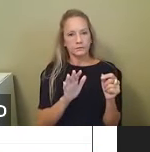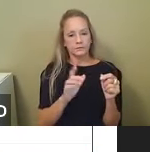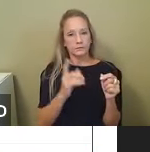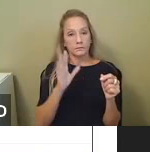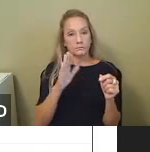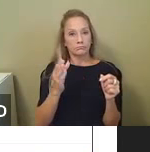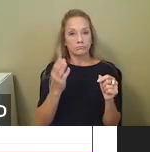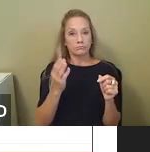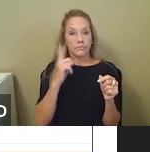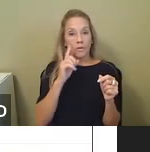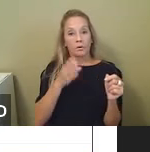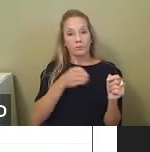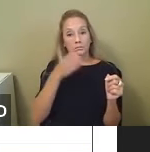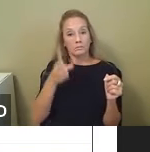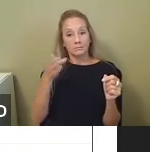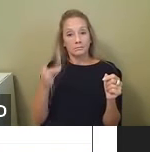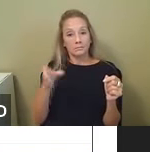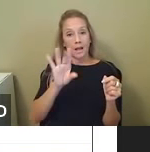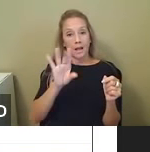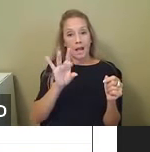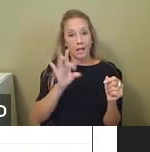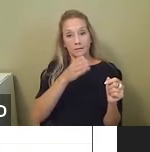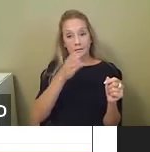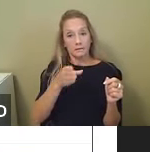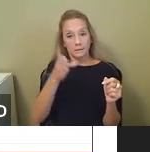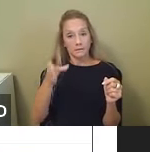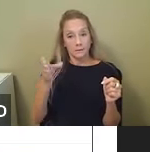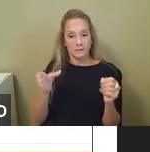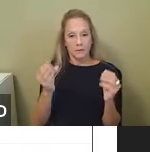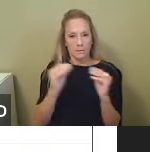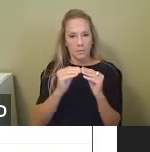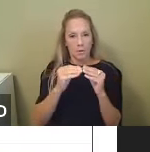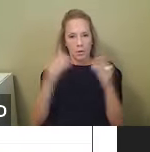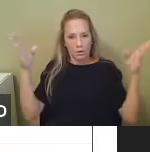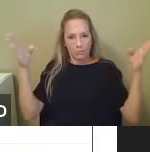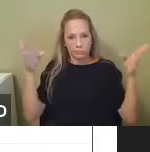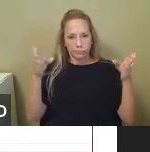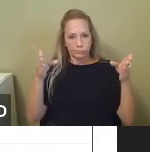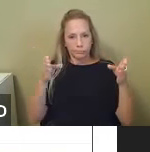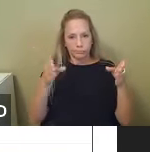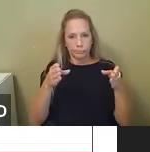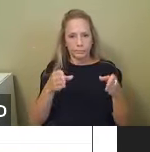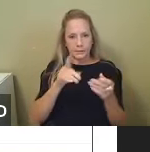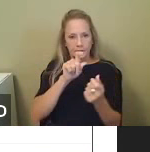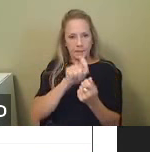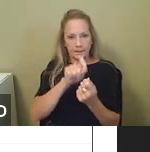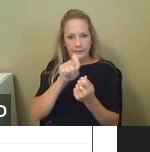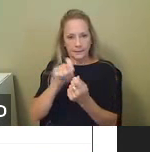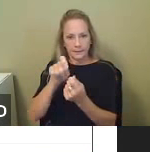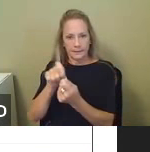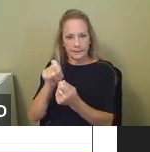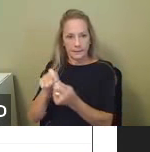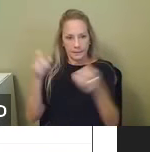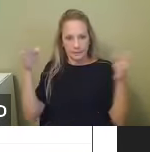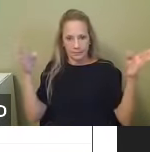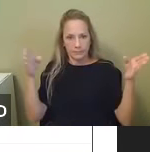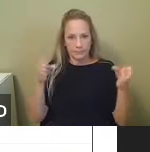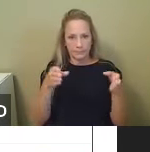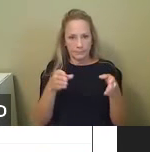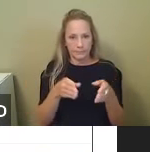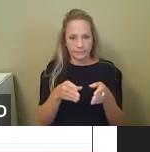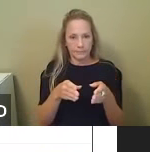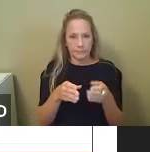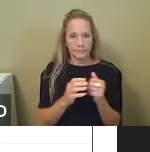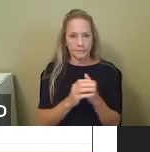next 8 slides. We're going to go in more detail over these 4 quadrants. There's no getting around that this